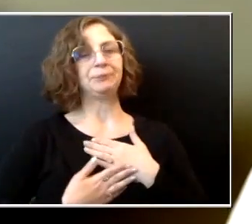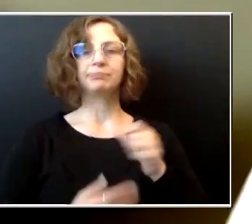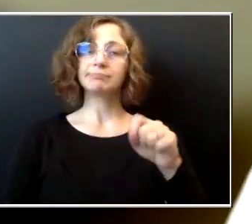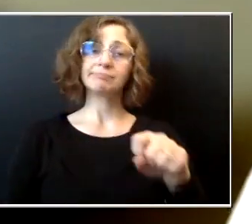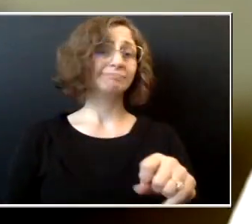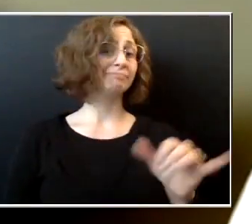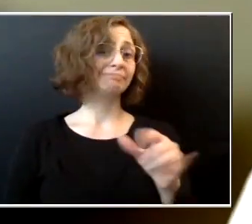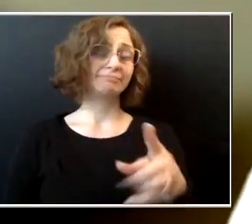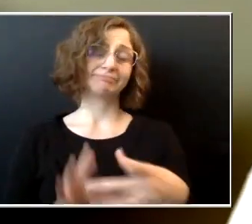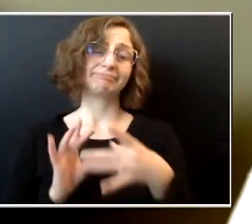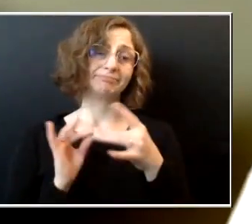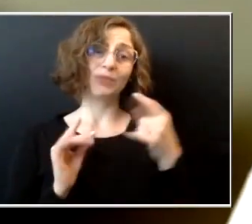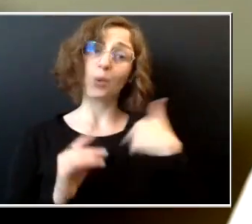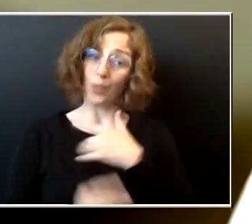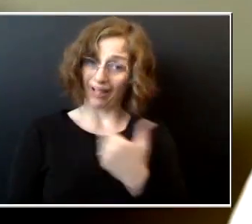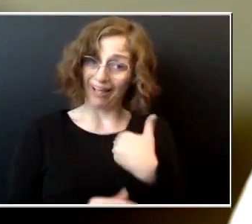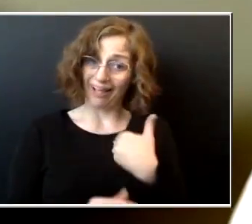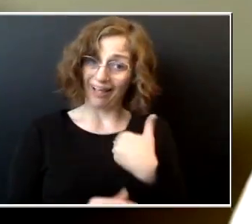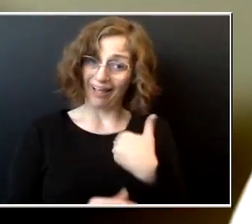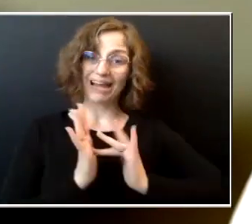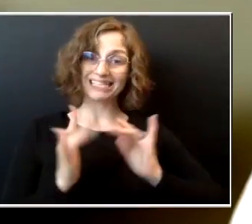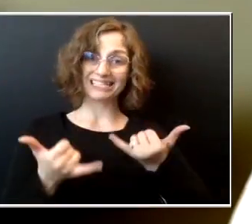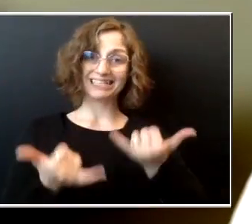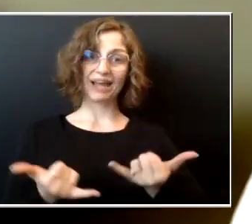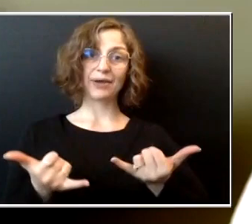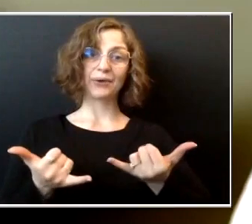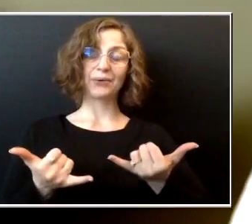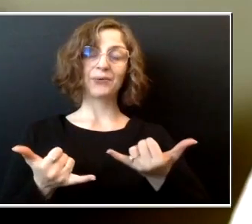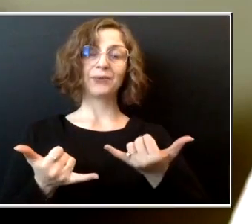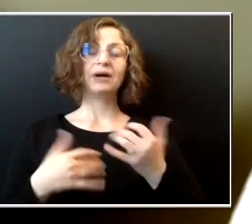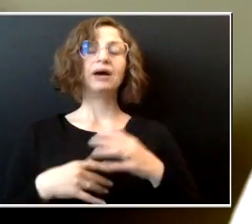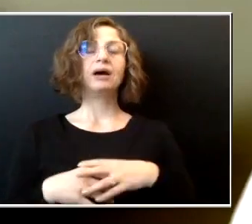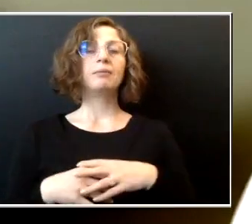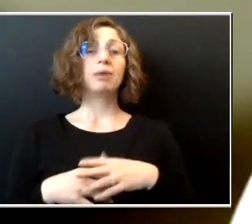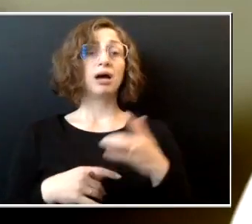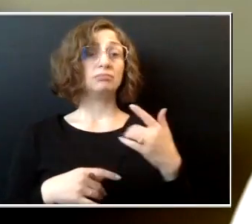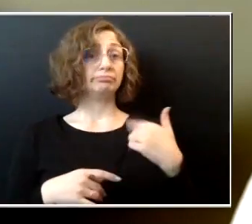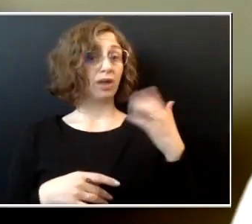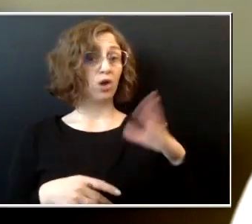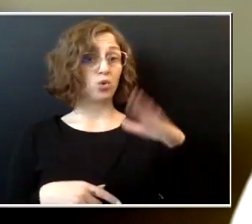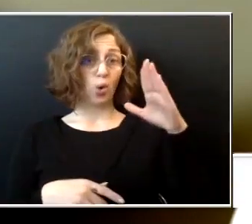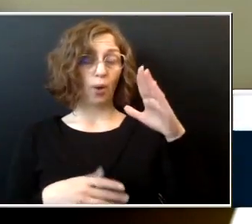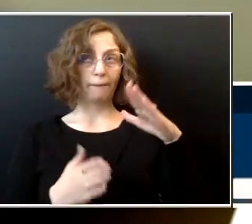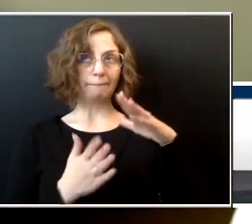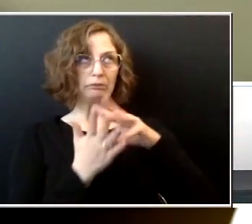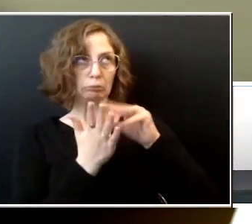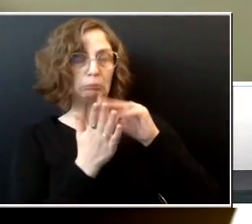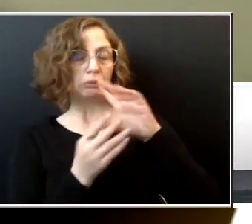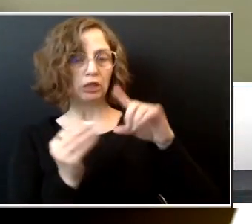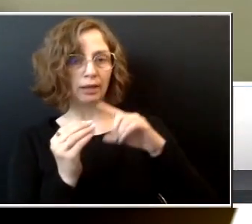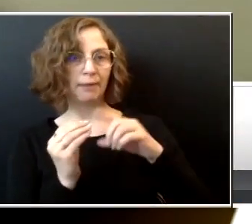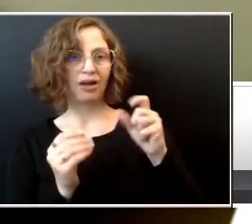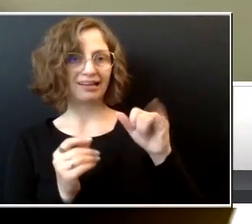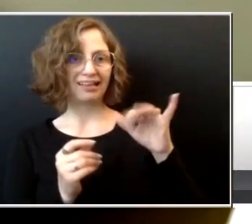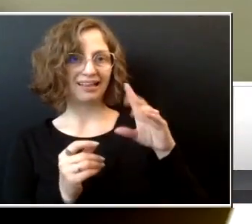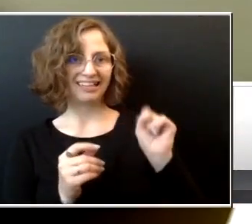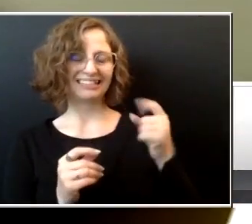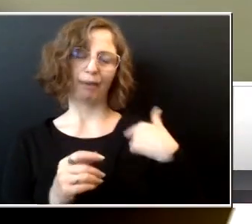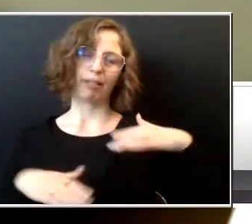have medications now. But I was growing up with it, learning about it, not quite in medicine at that